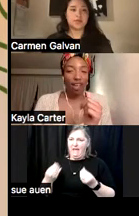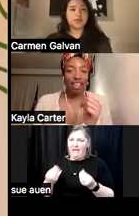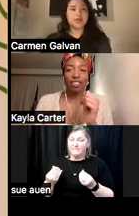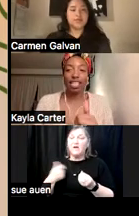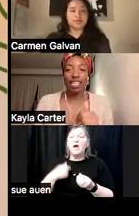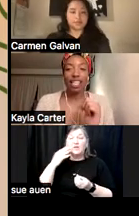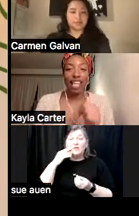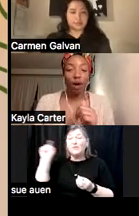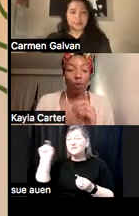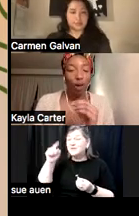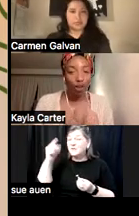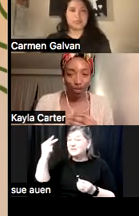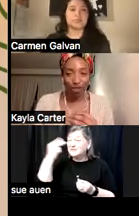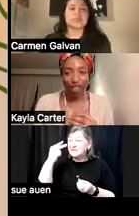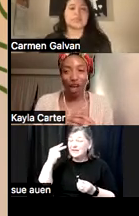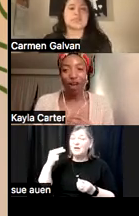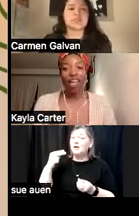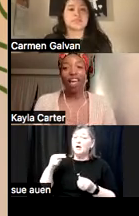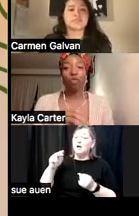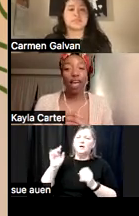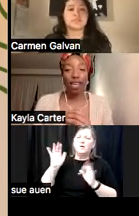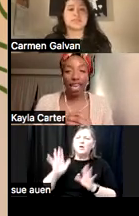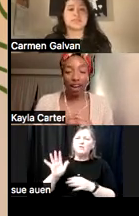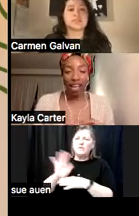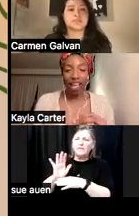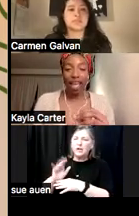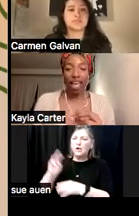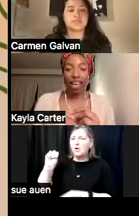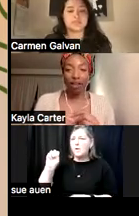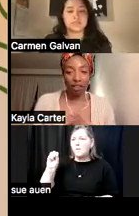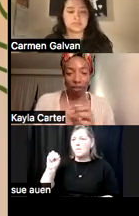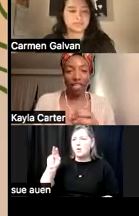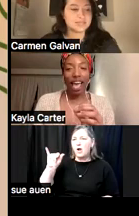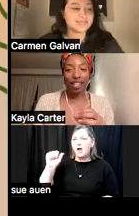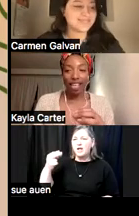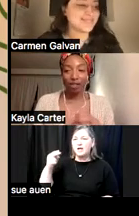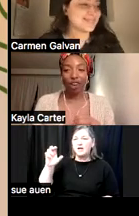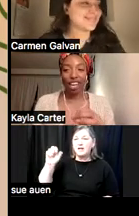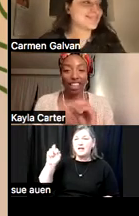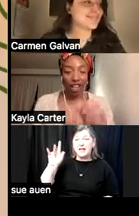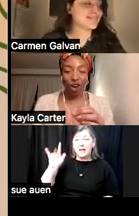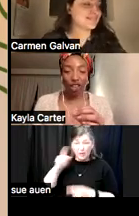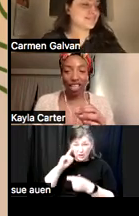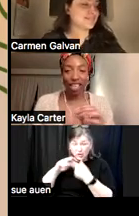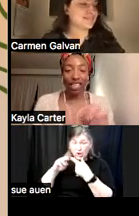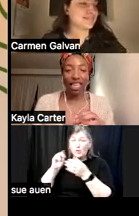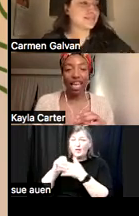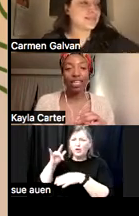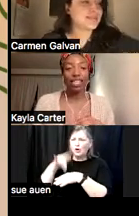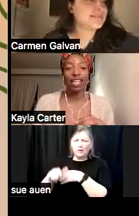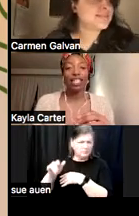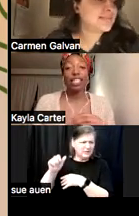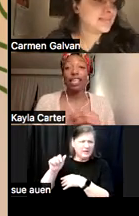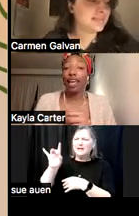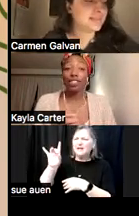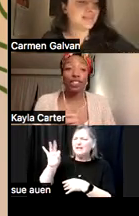some of us have seen that wonderful video of Mariah Carey inevitably at a cipher in the late